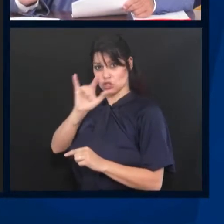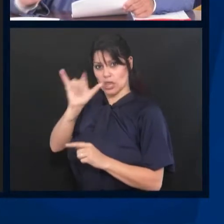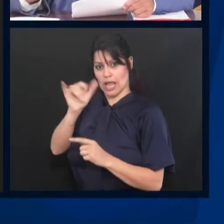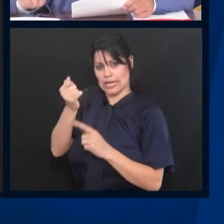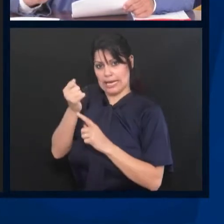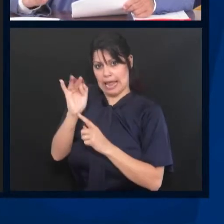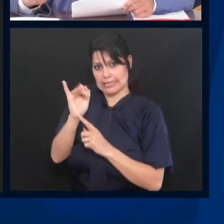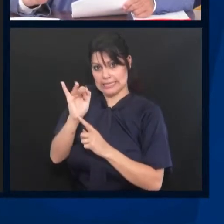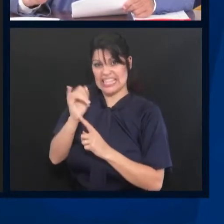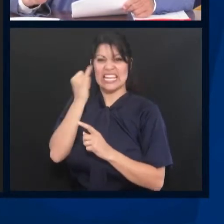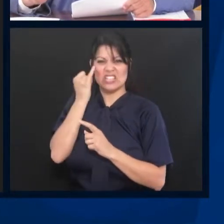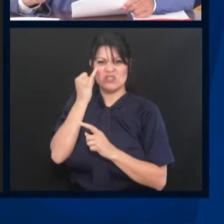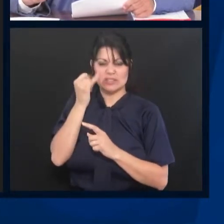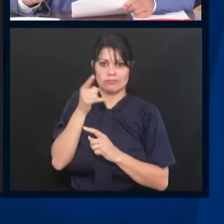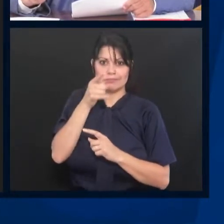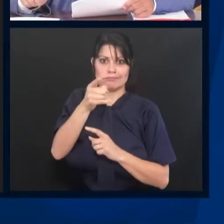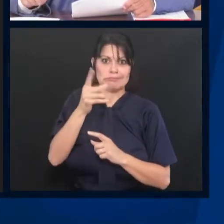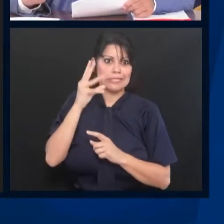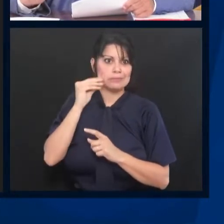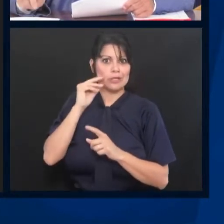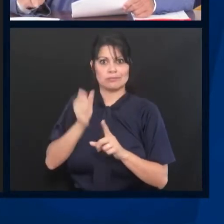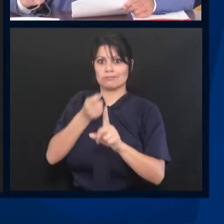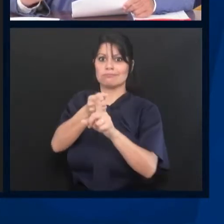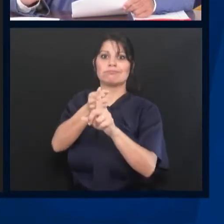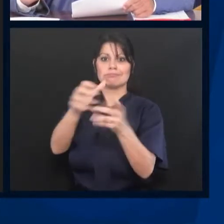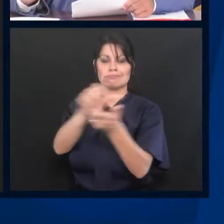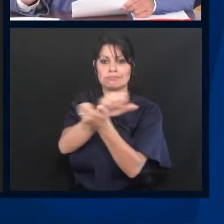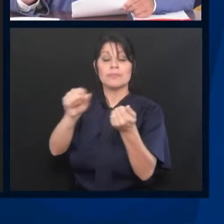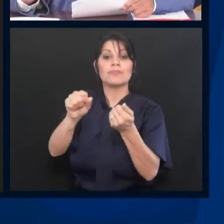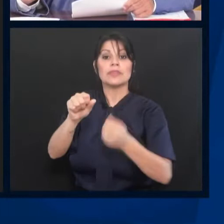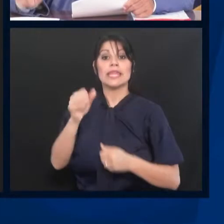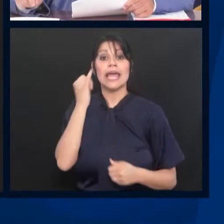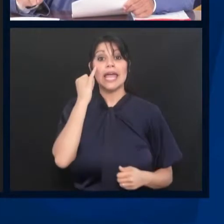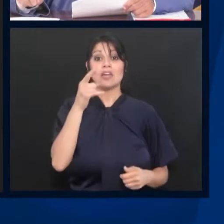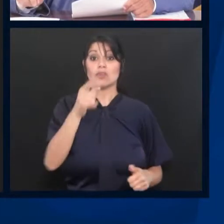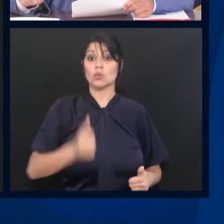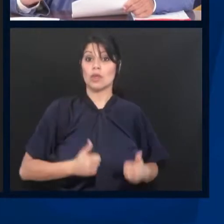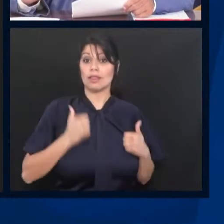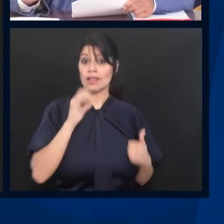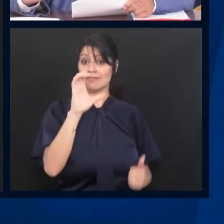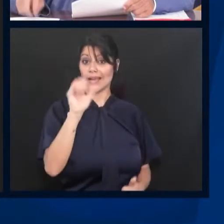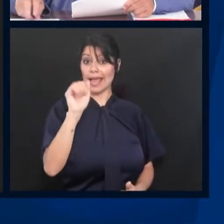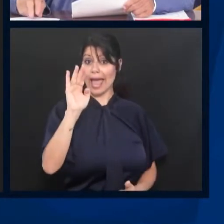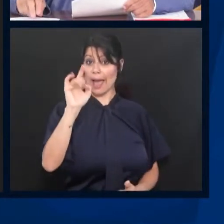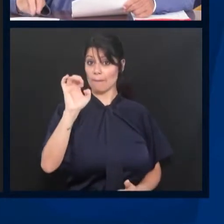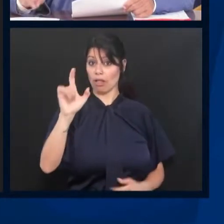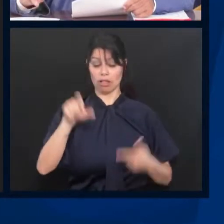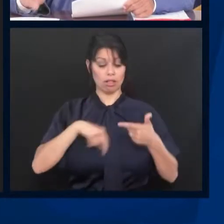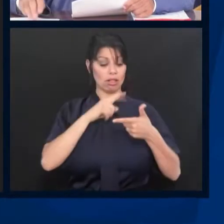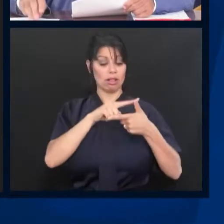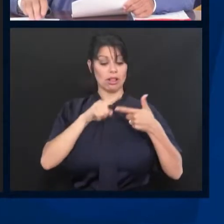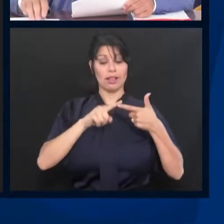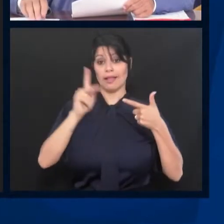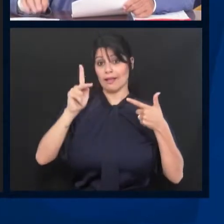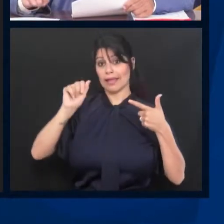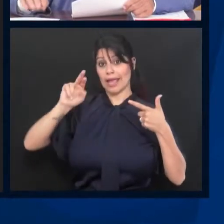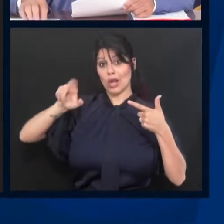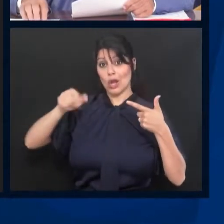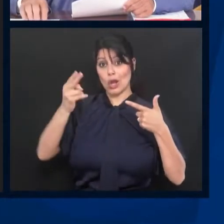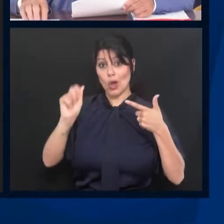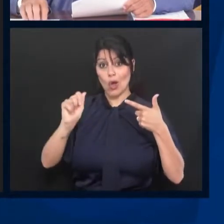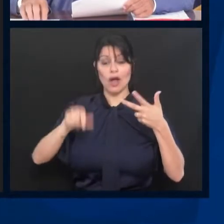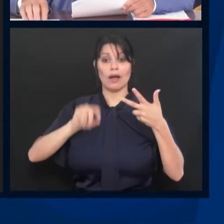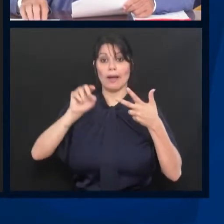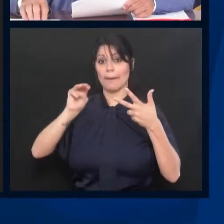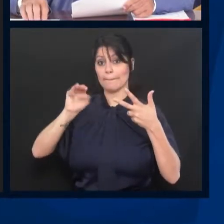you've had damage. You can apply if you live in Cabell, Kanawha, Mingo, or